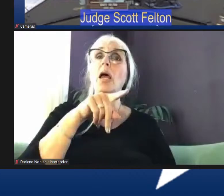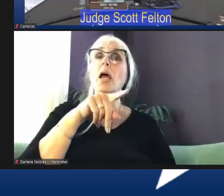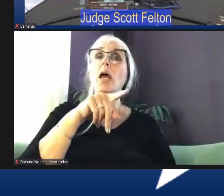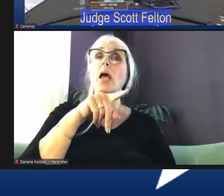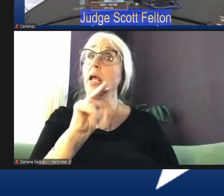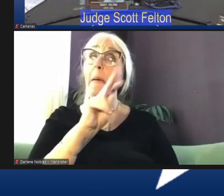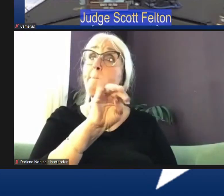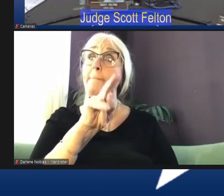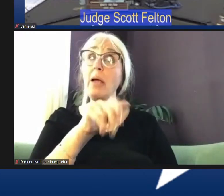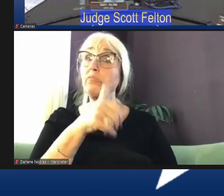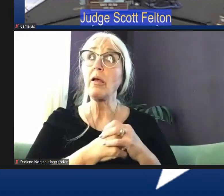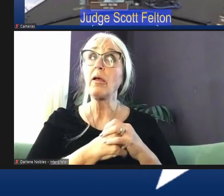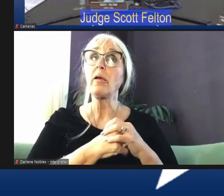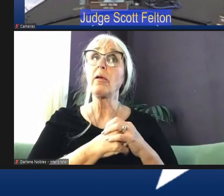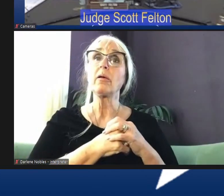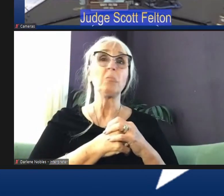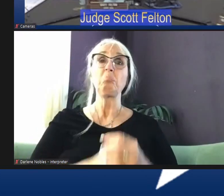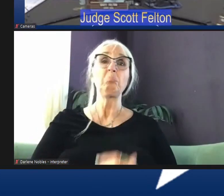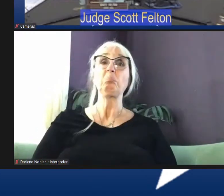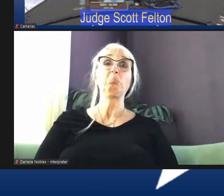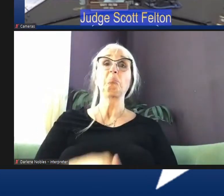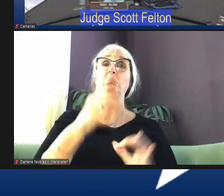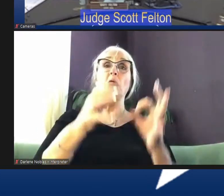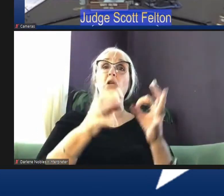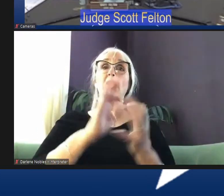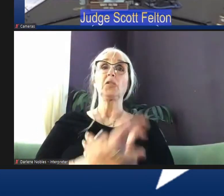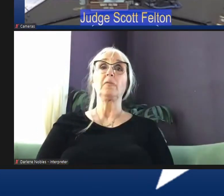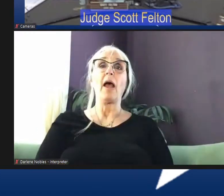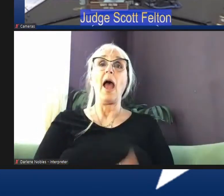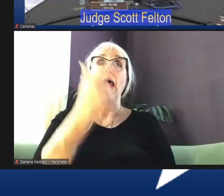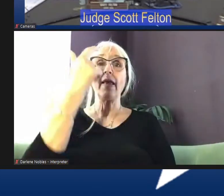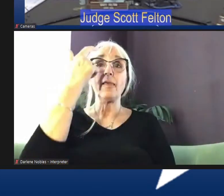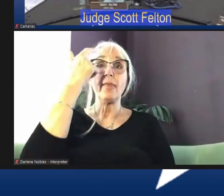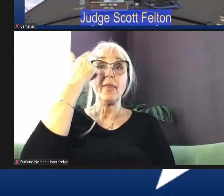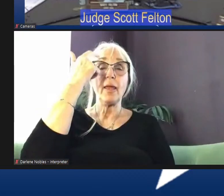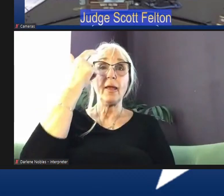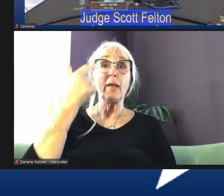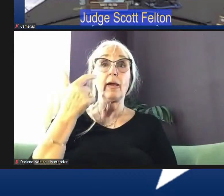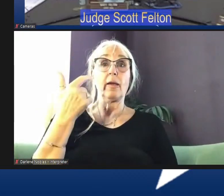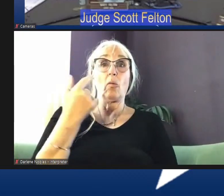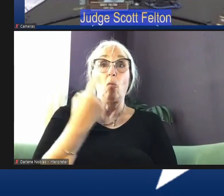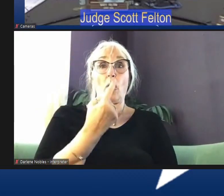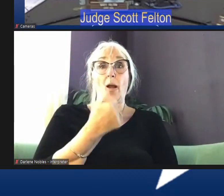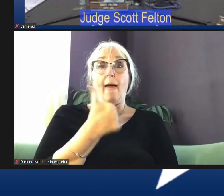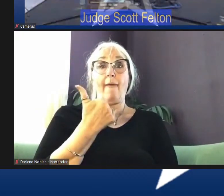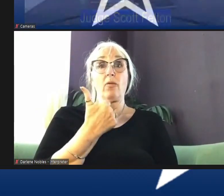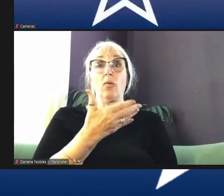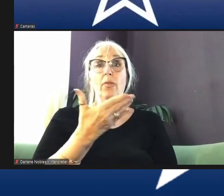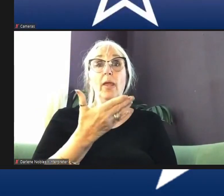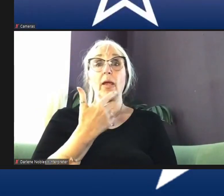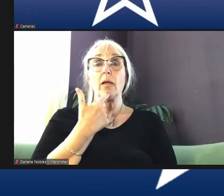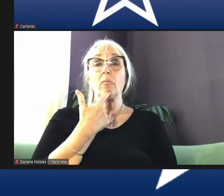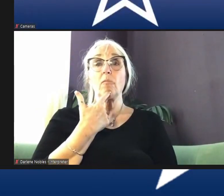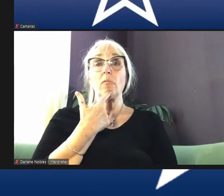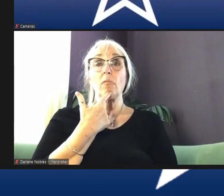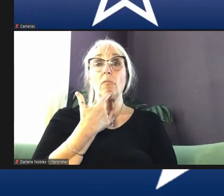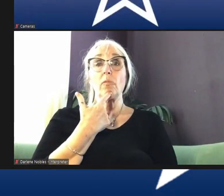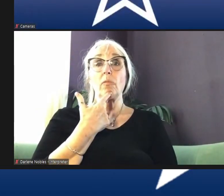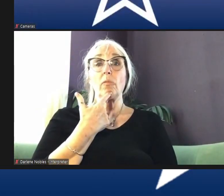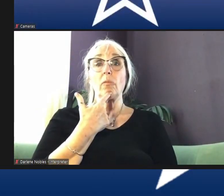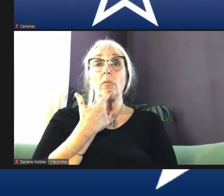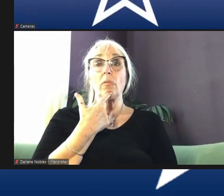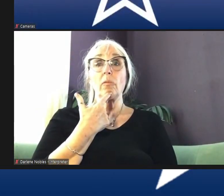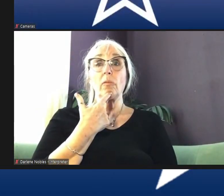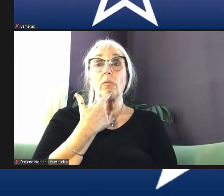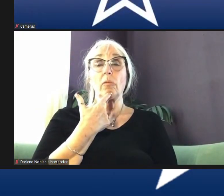I think that covered it well, Judge. I think that, one other thing is like, we would look